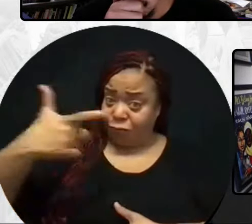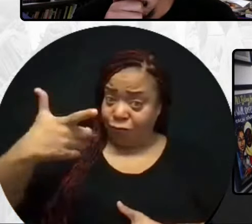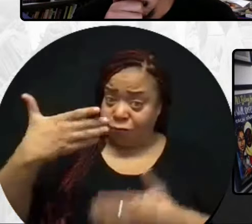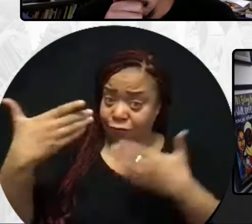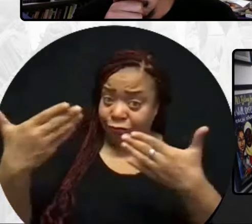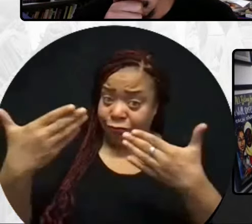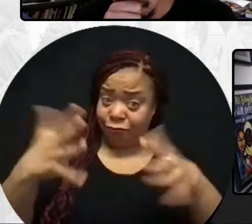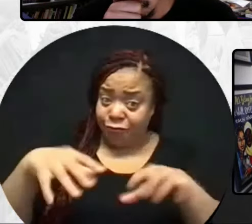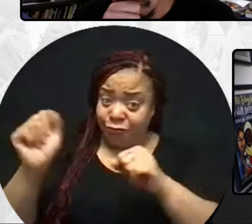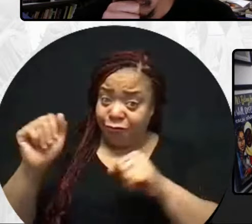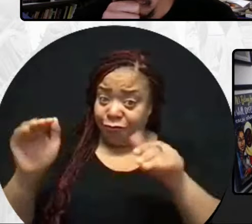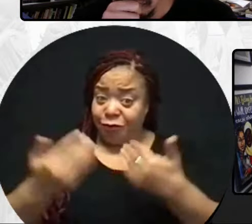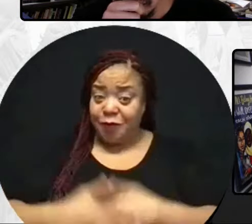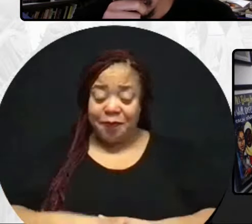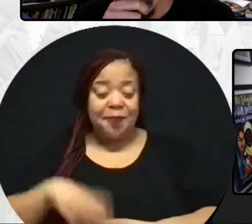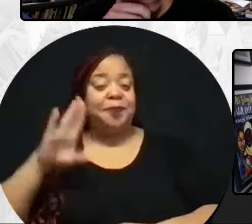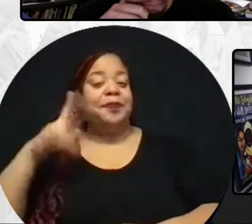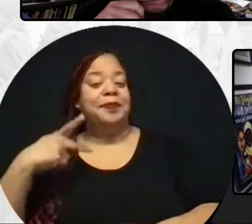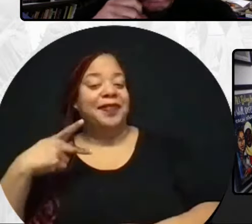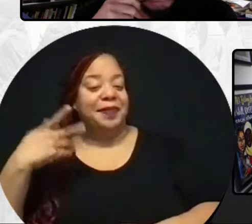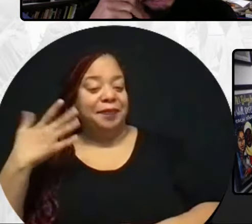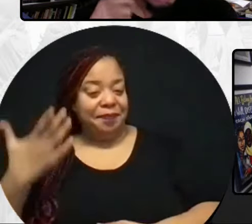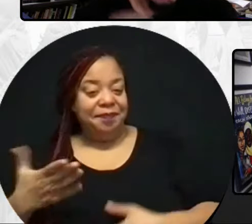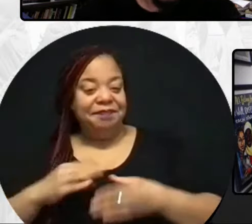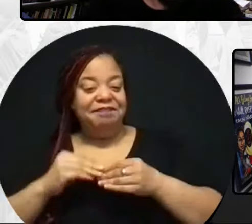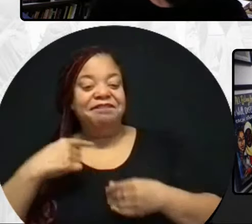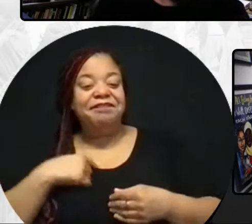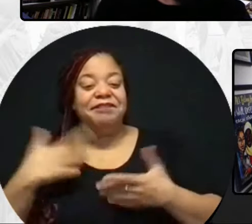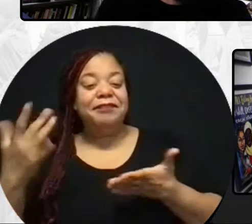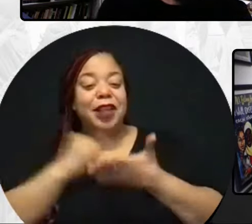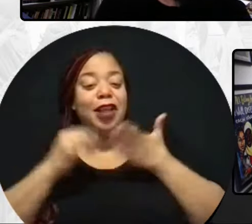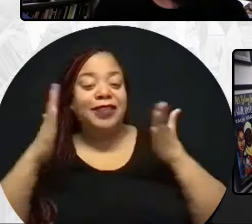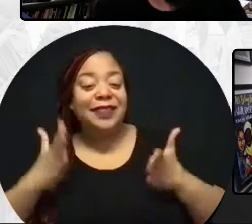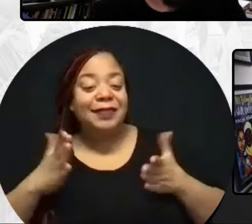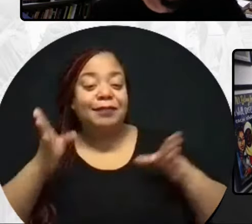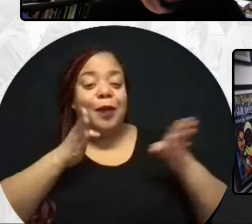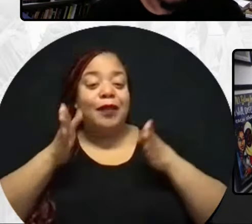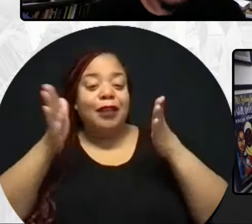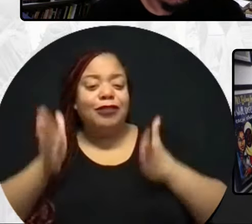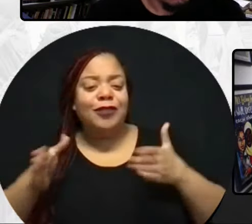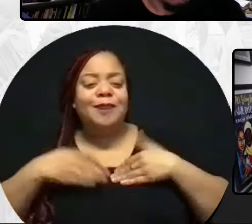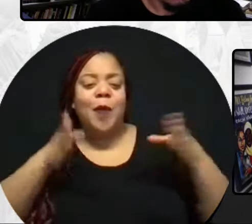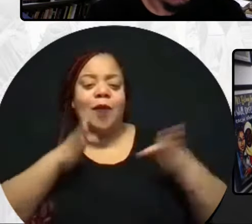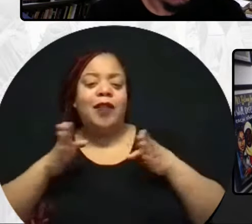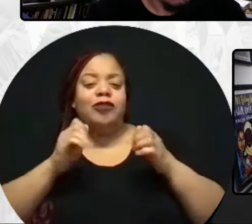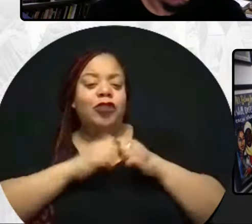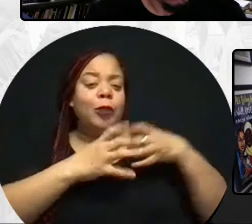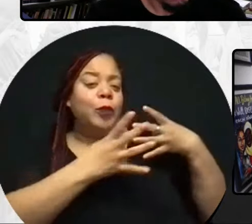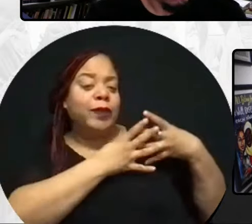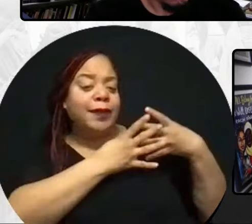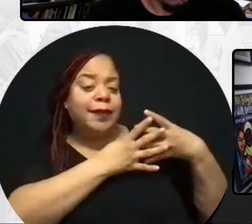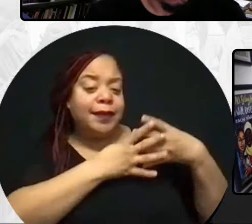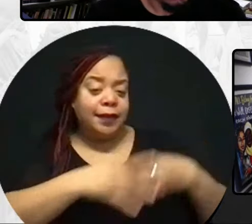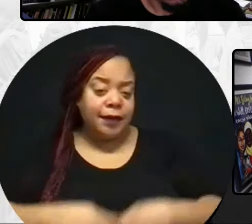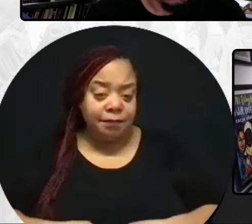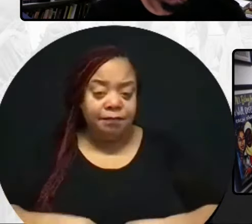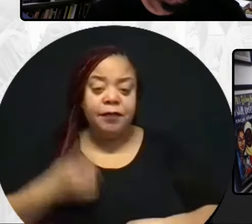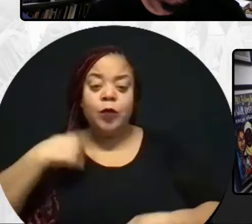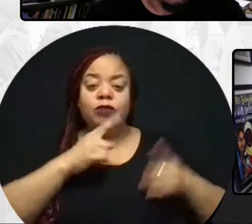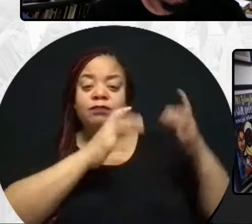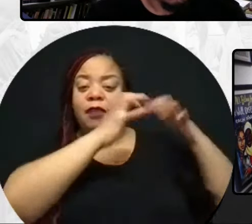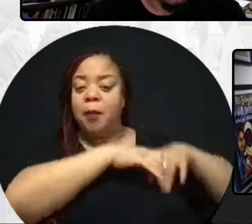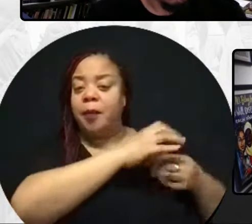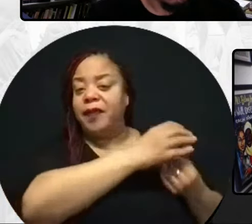Fight Toxic Prisons. We're an abolitionist organization that fights at the intersections of environmentalism and prison